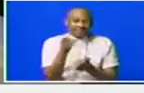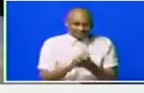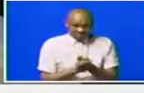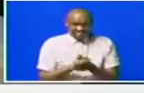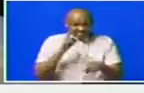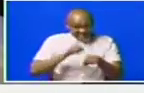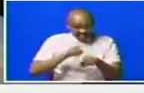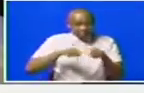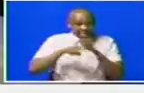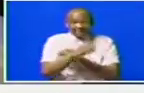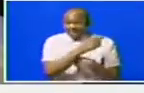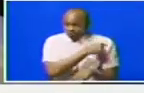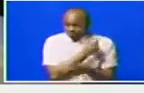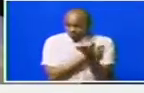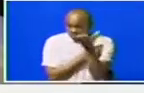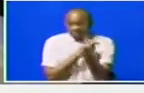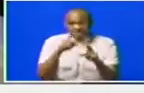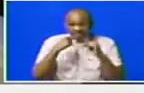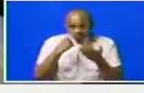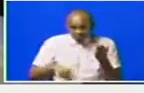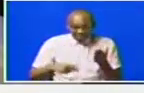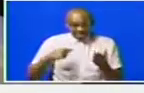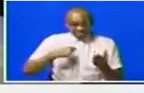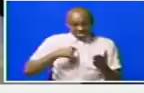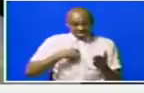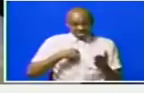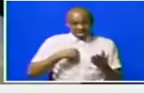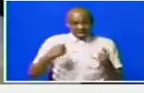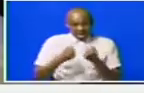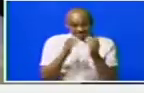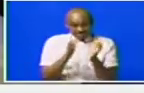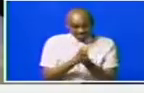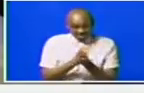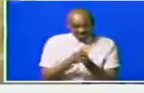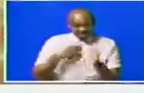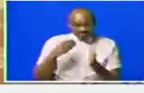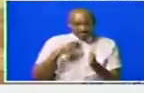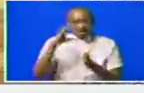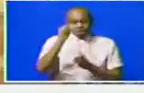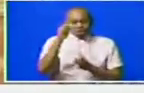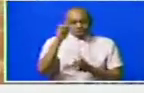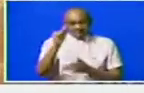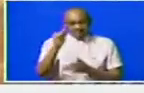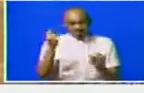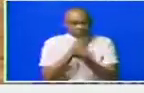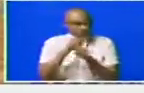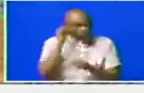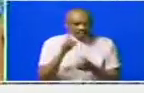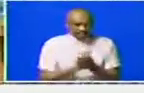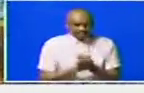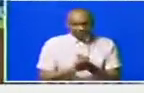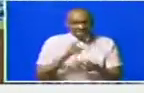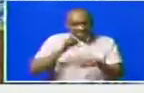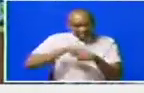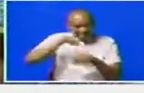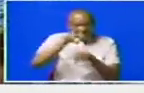by the time we were getting to Kenyatta, we were told I had gone into hyperglycemic coma. After this, luck seemed